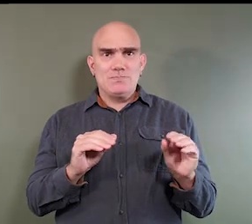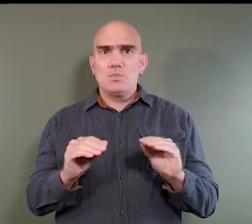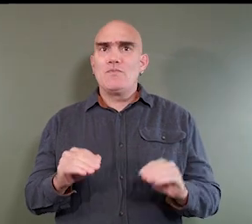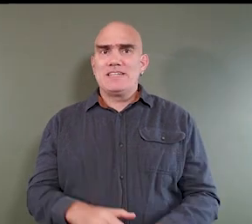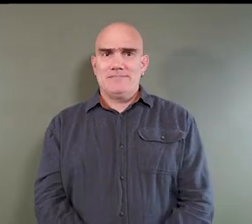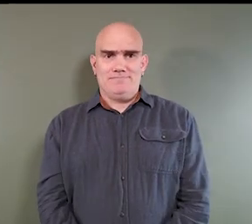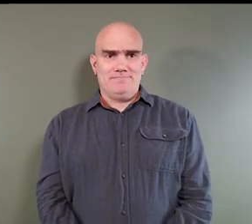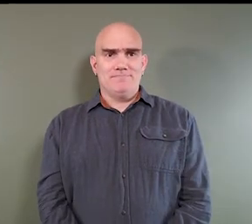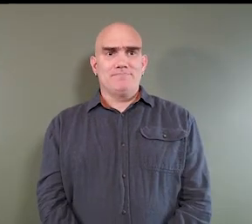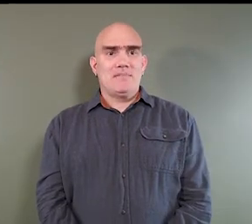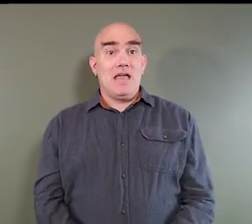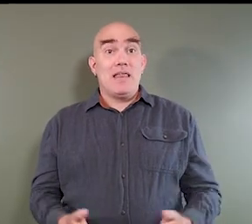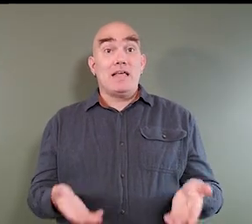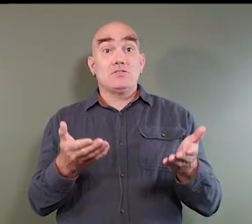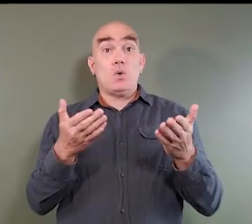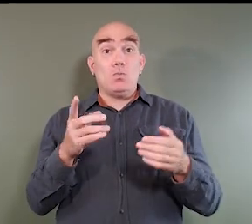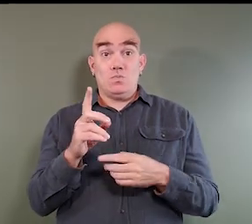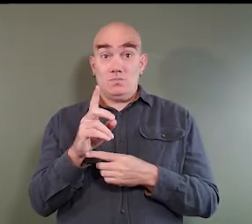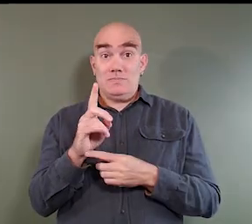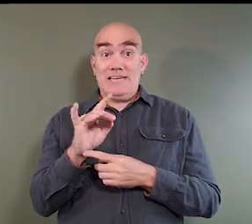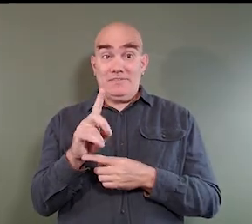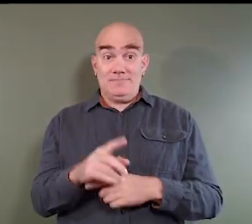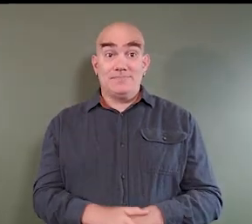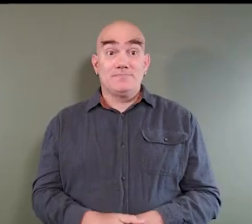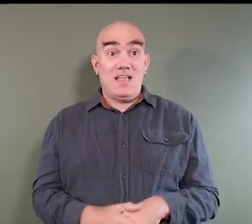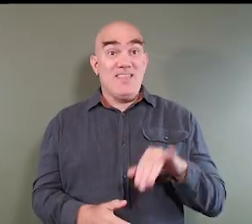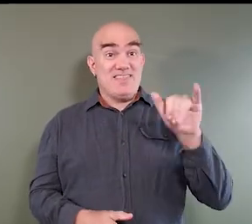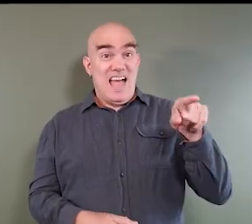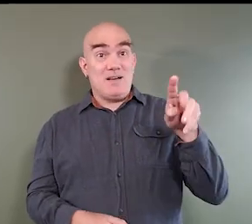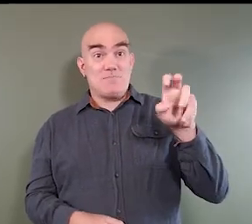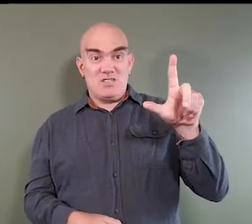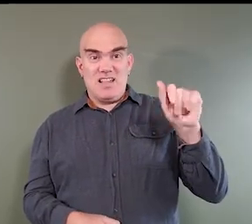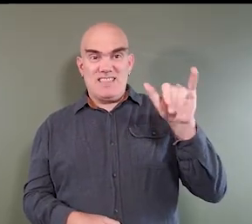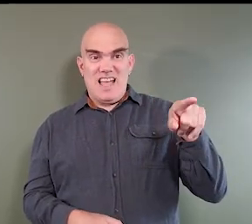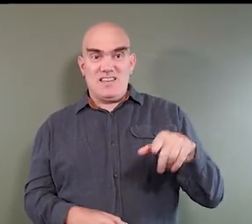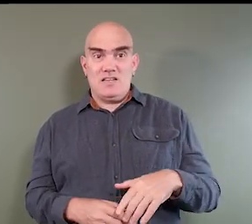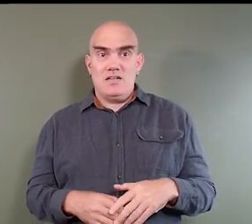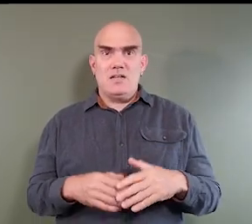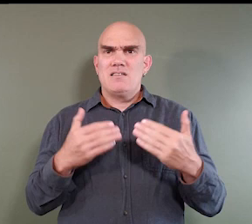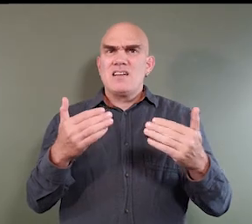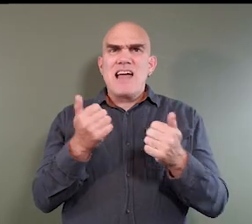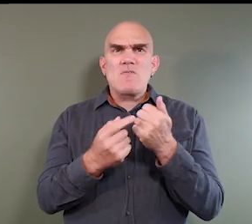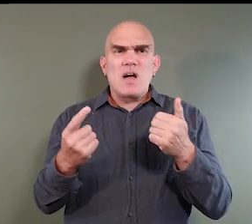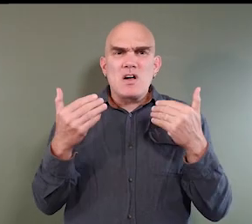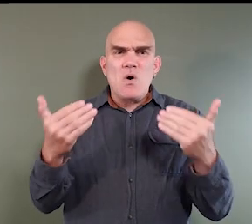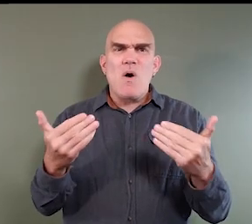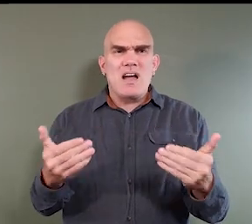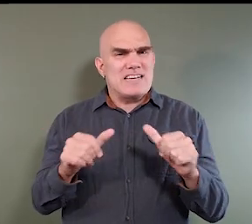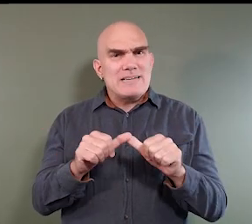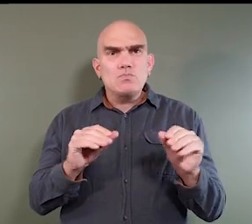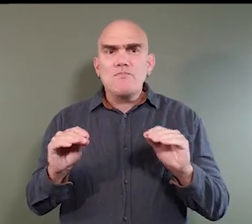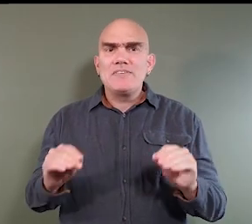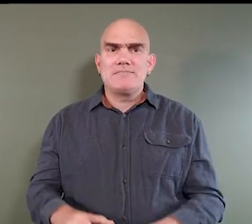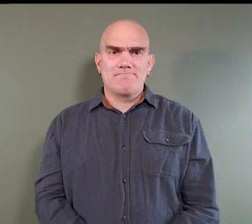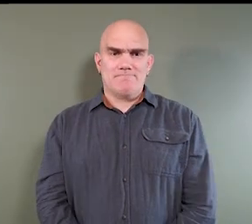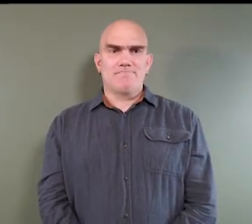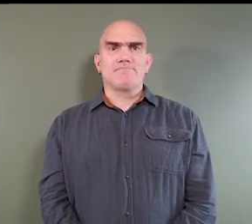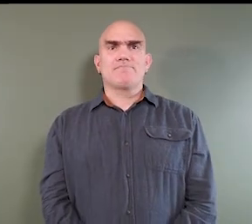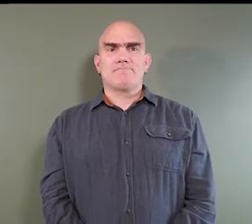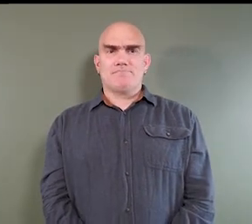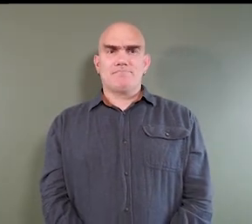moving. Let's go, David. There it is, Marcela. Let's do it, everyone. Just keep